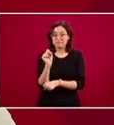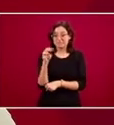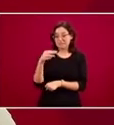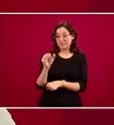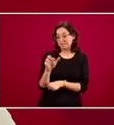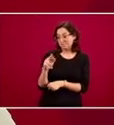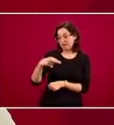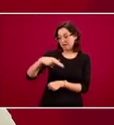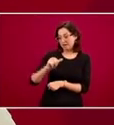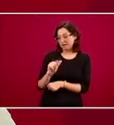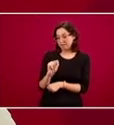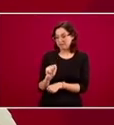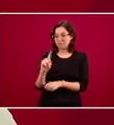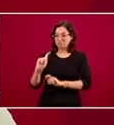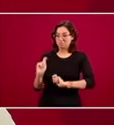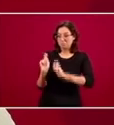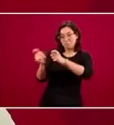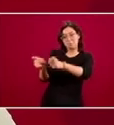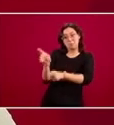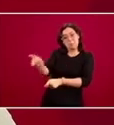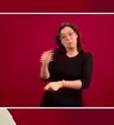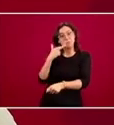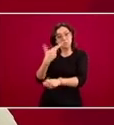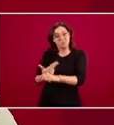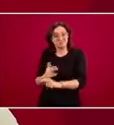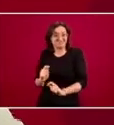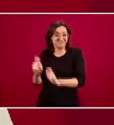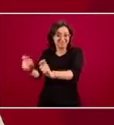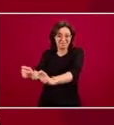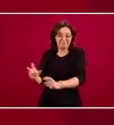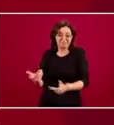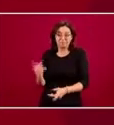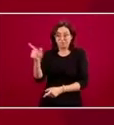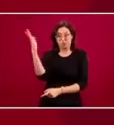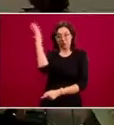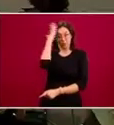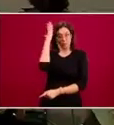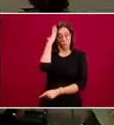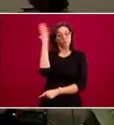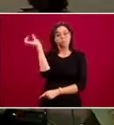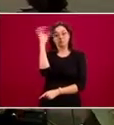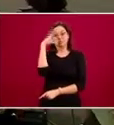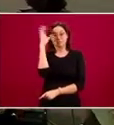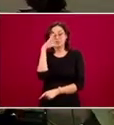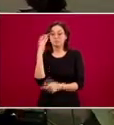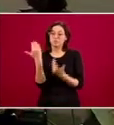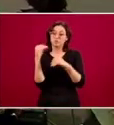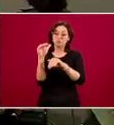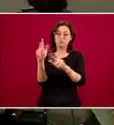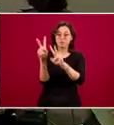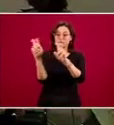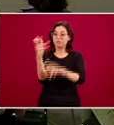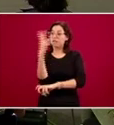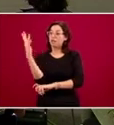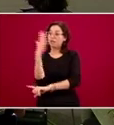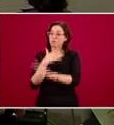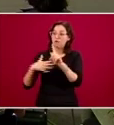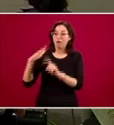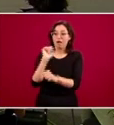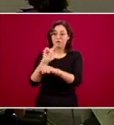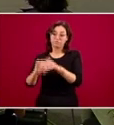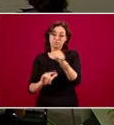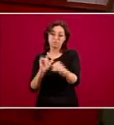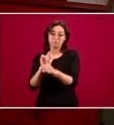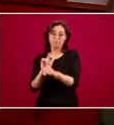Health. The secretary, the Ministry of Environment is led by one of the